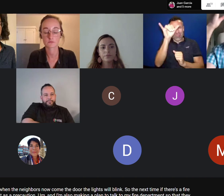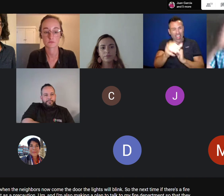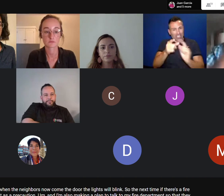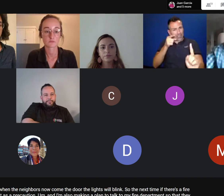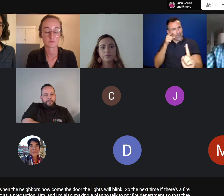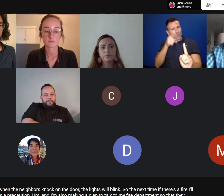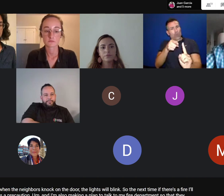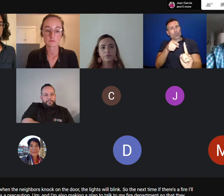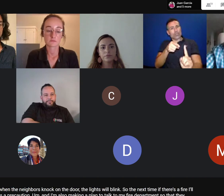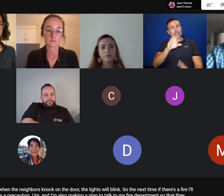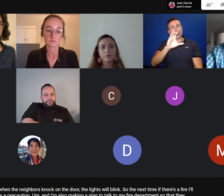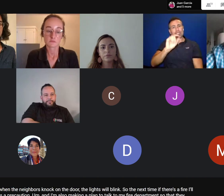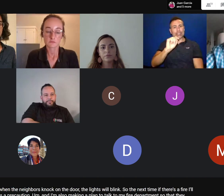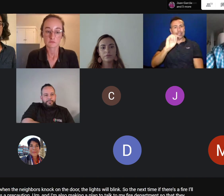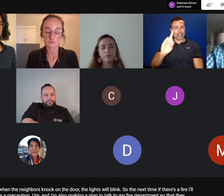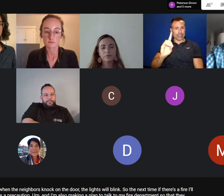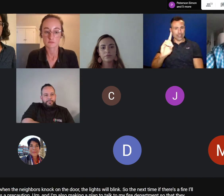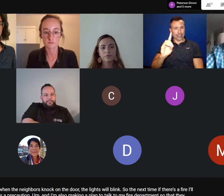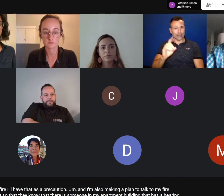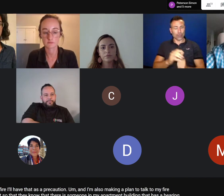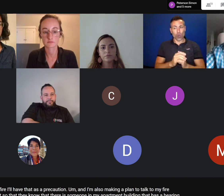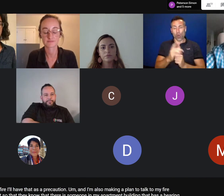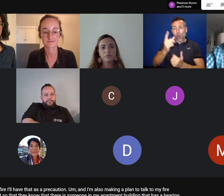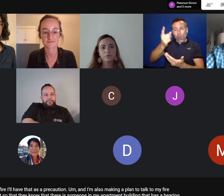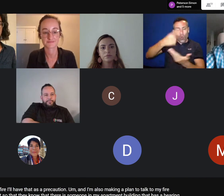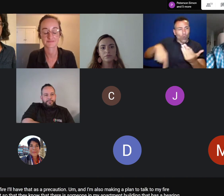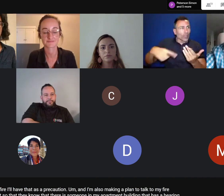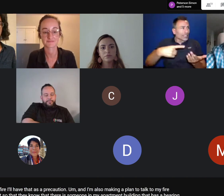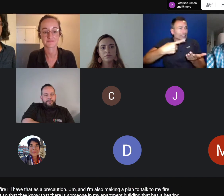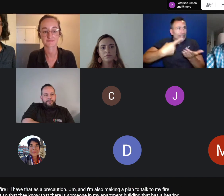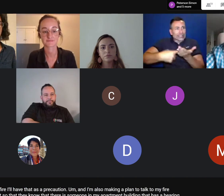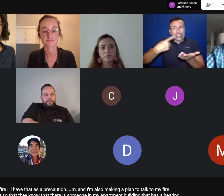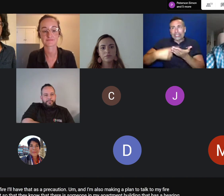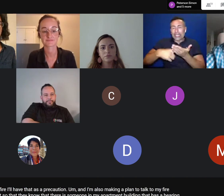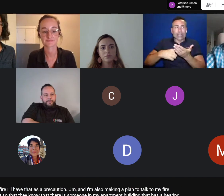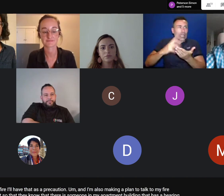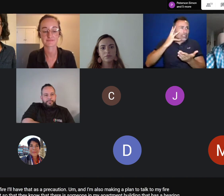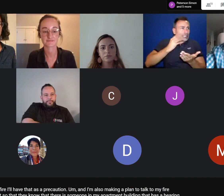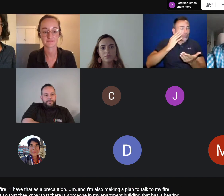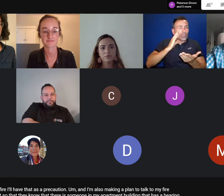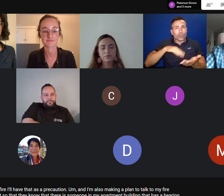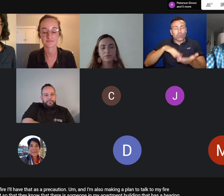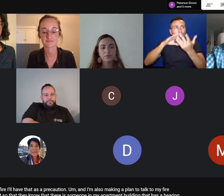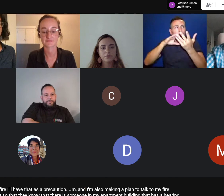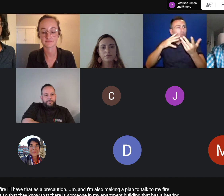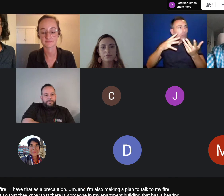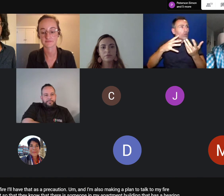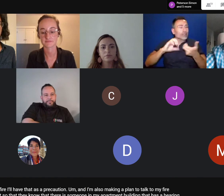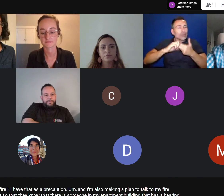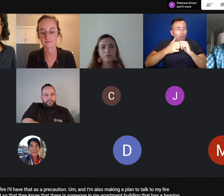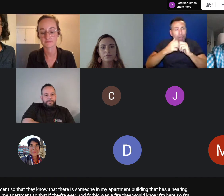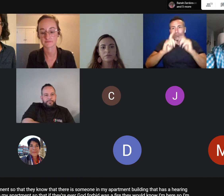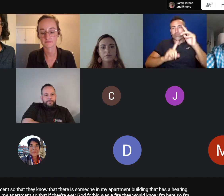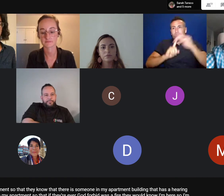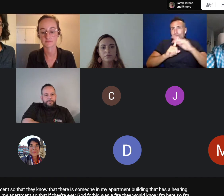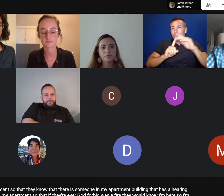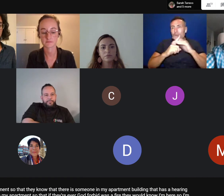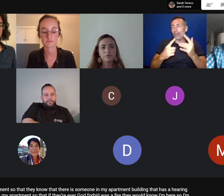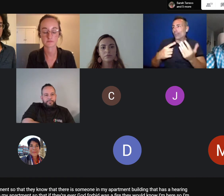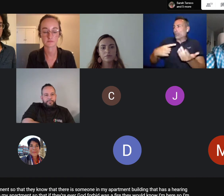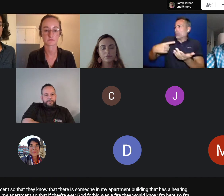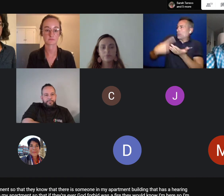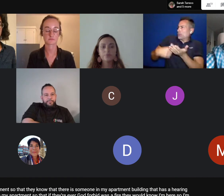about creating conversations about these difficult and scary things. It's about creating spaces to validate